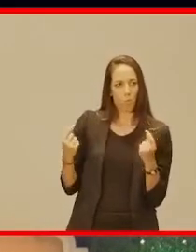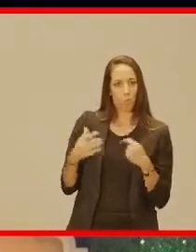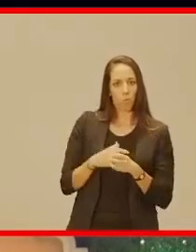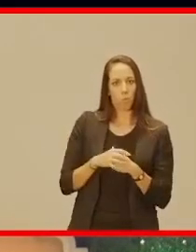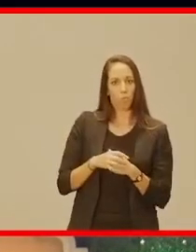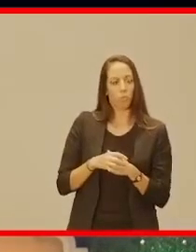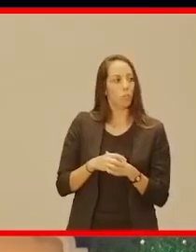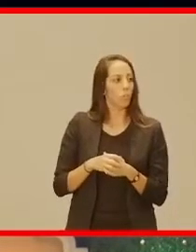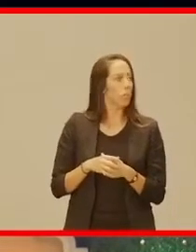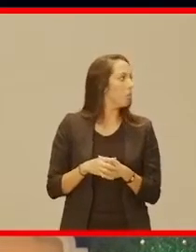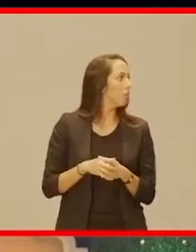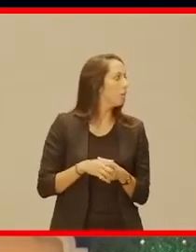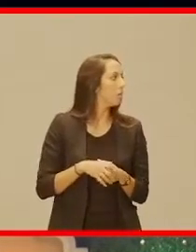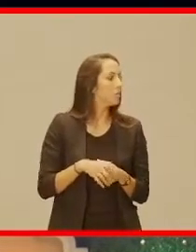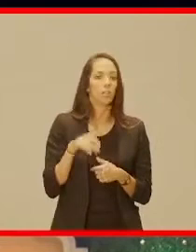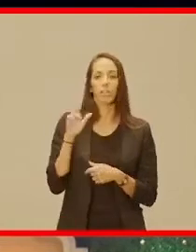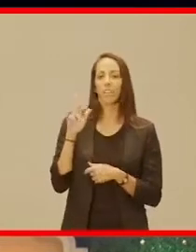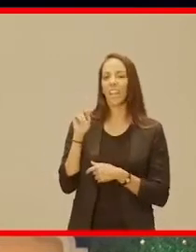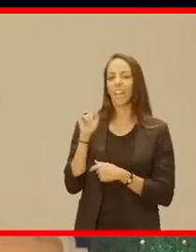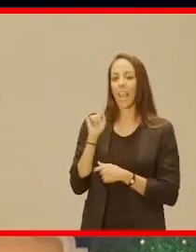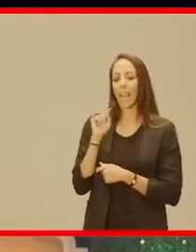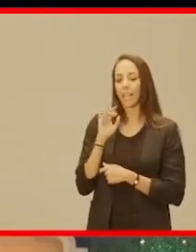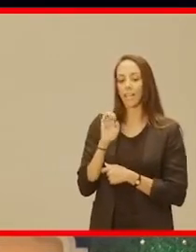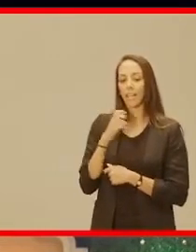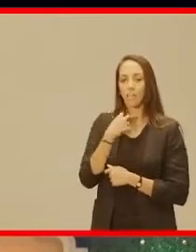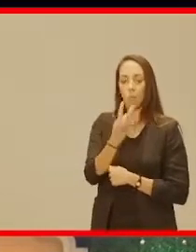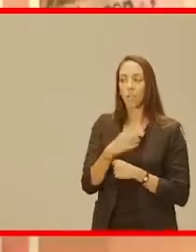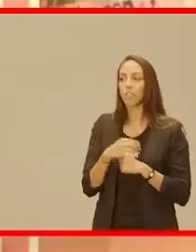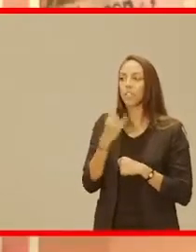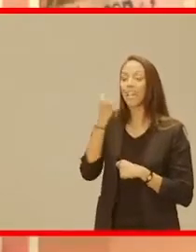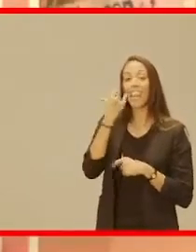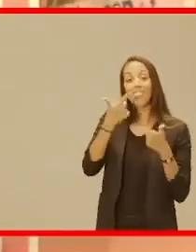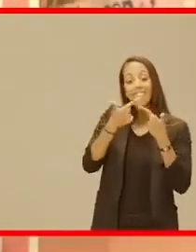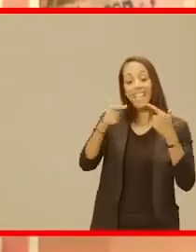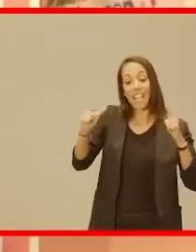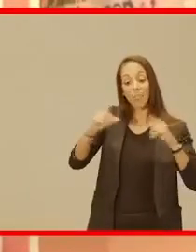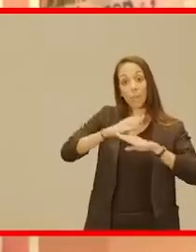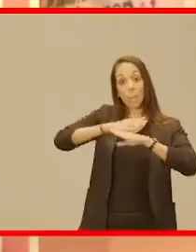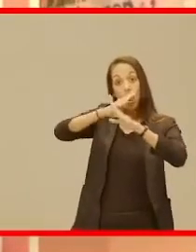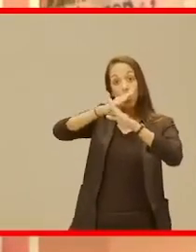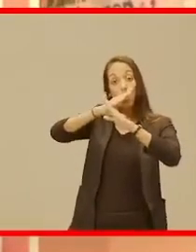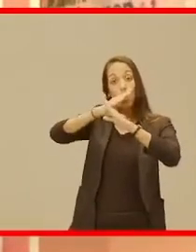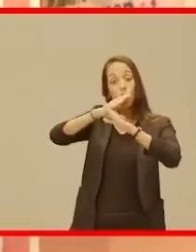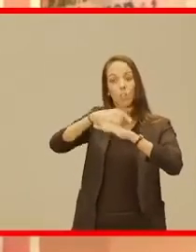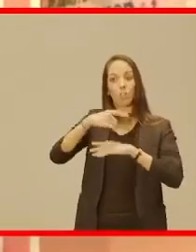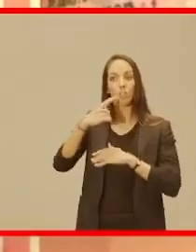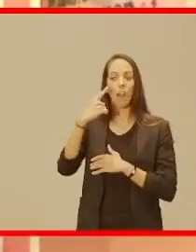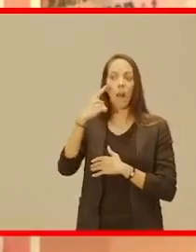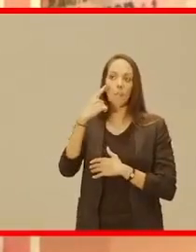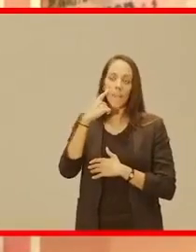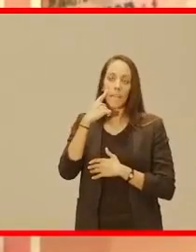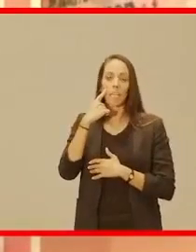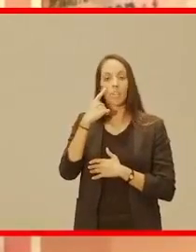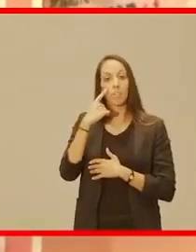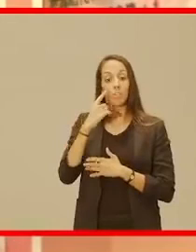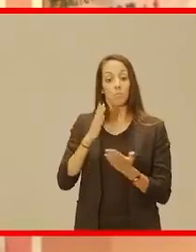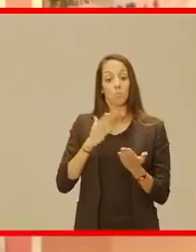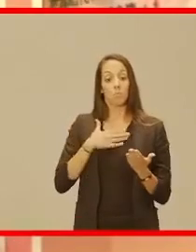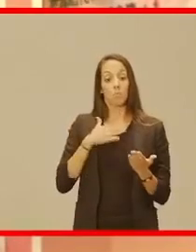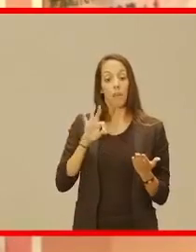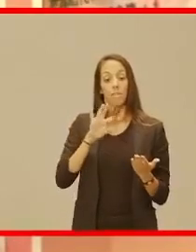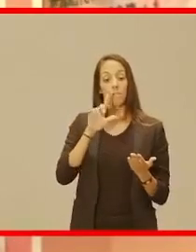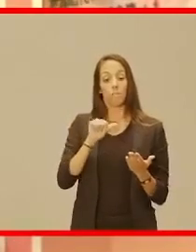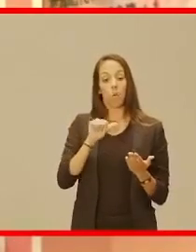Well, if it's about the language barrier, I think most materials on My Florida House are in Spanish as